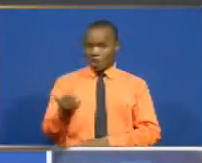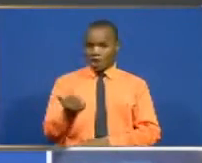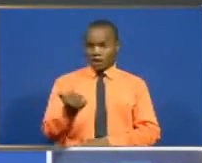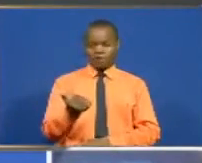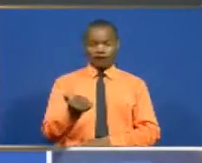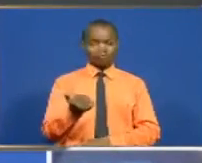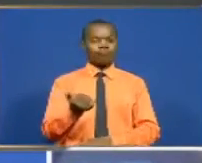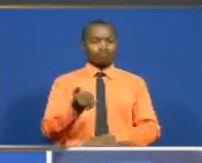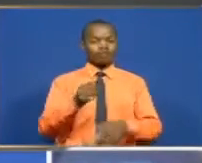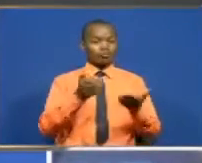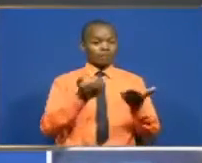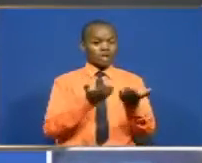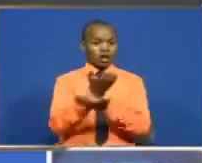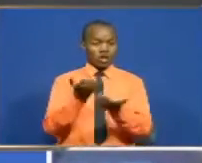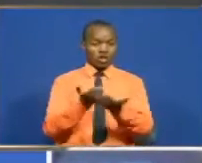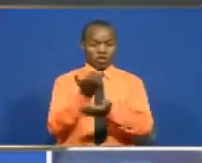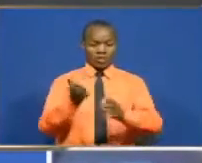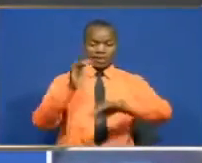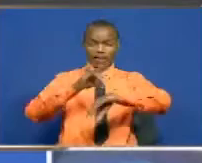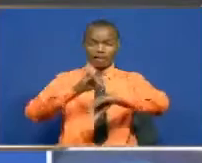impacts of the pandemic.